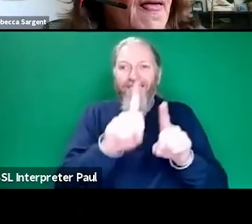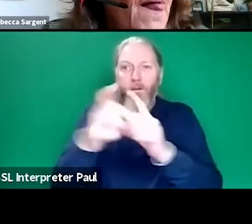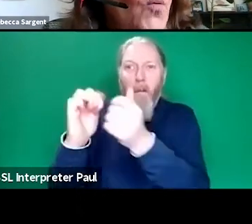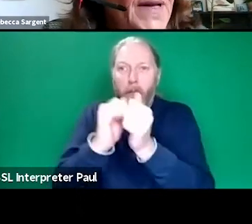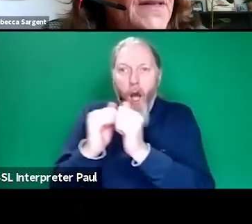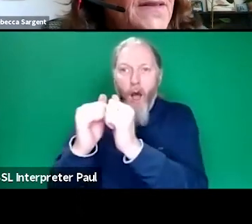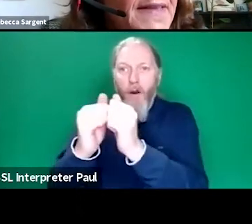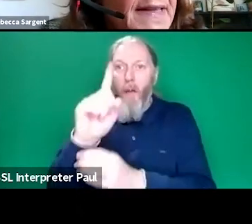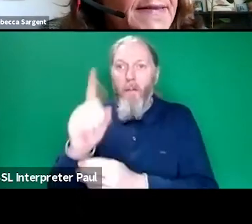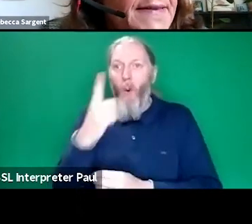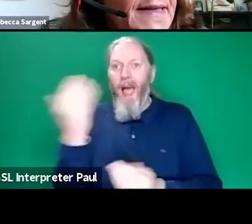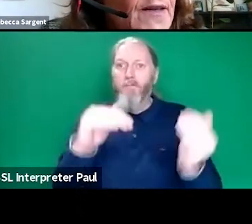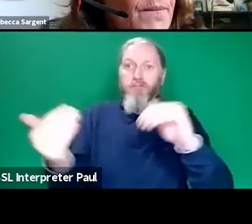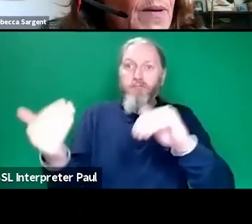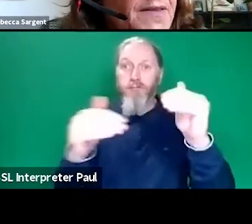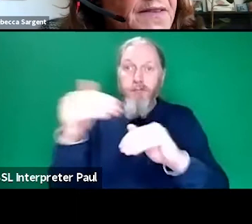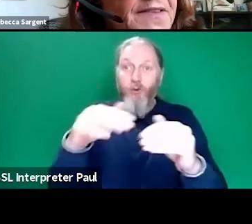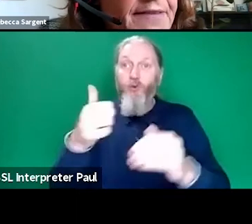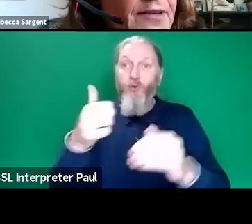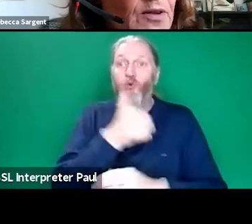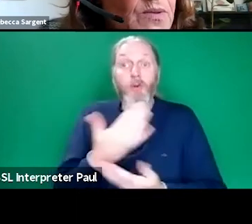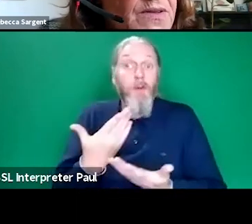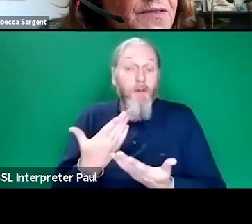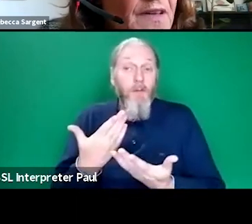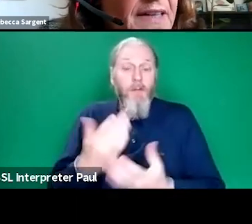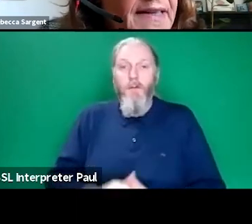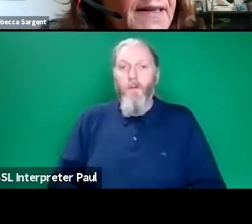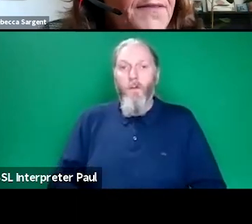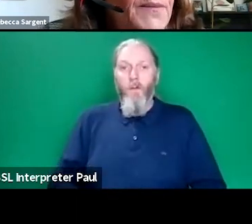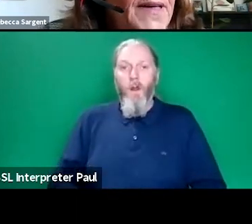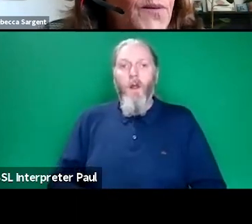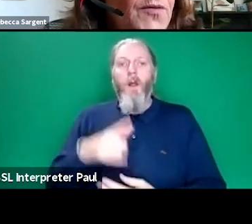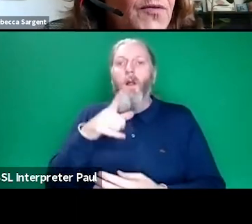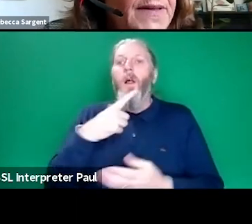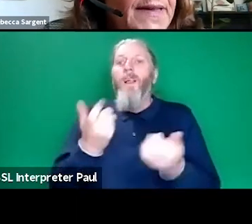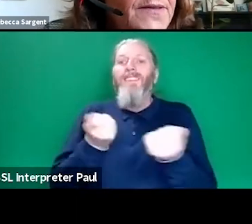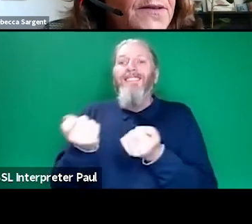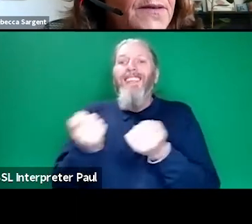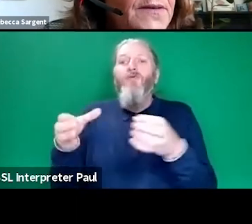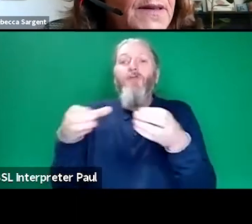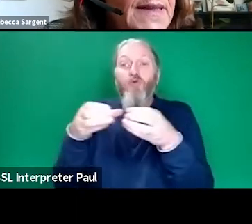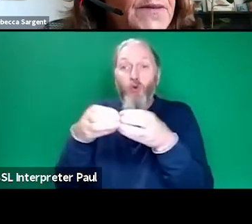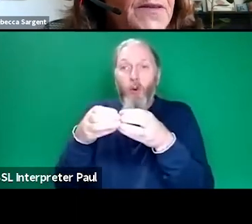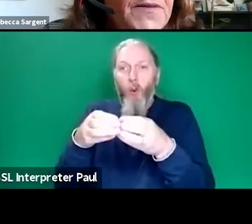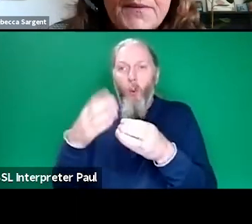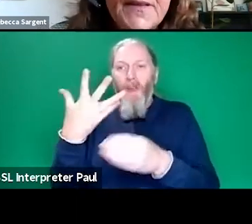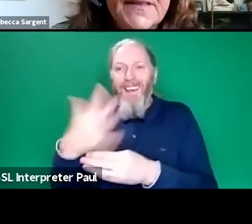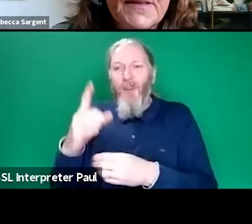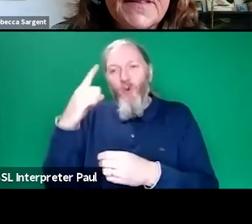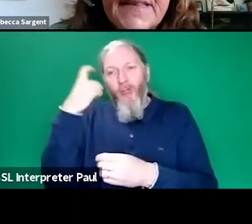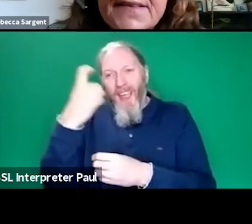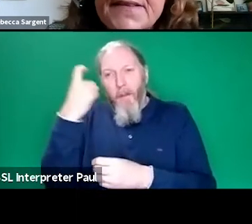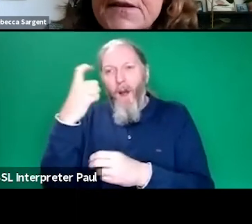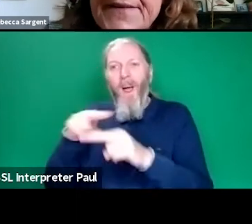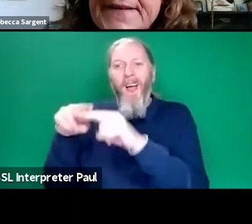buildings. We looked at, part of the steering group was defining the family hub offer, and that took some time, and